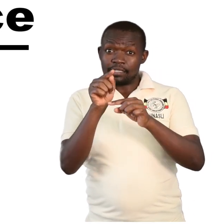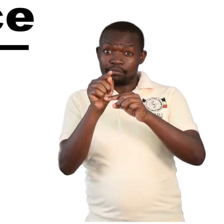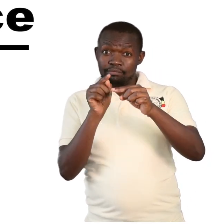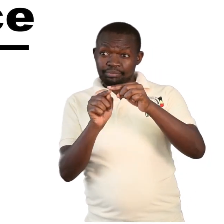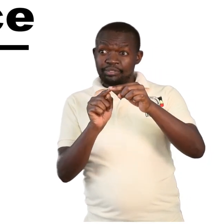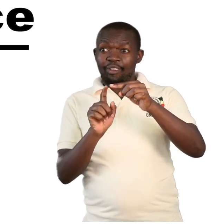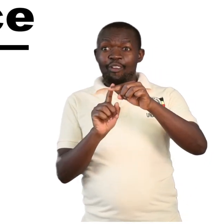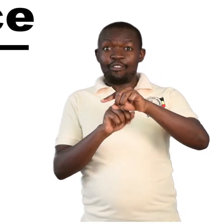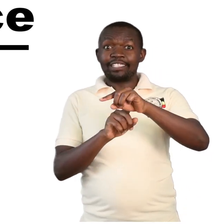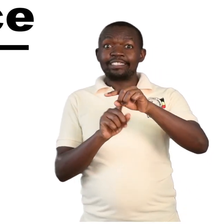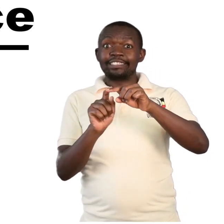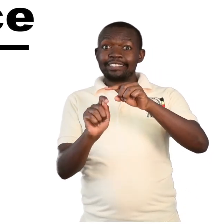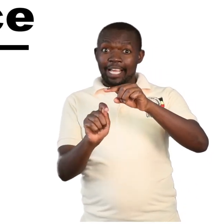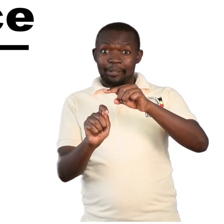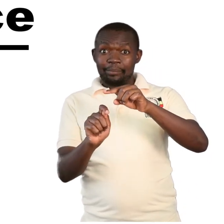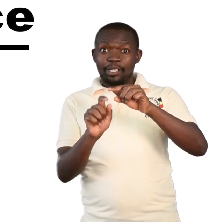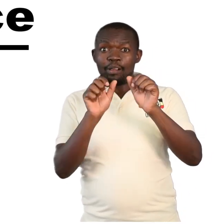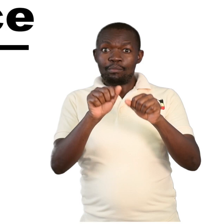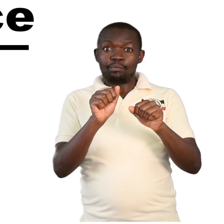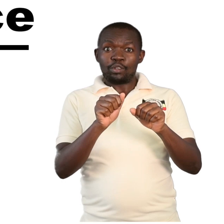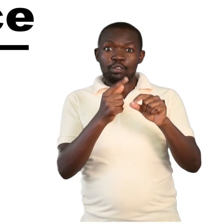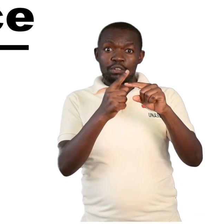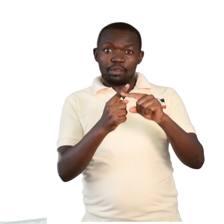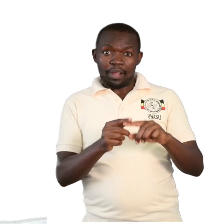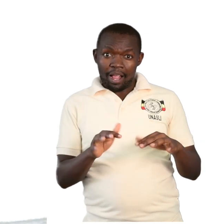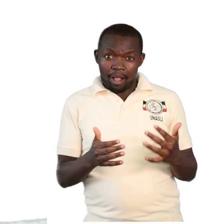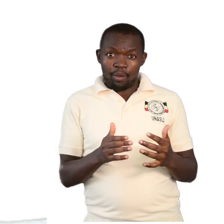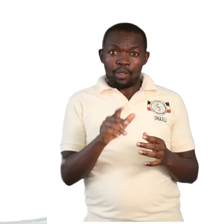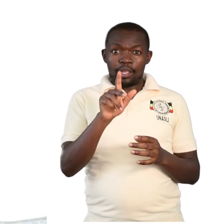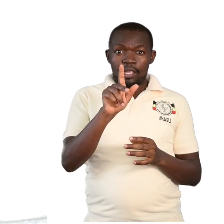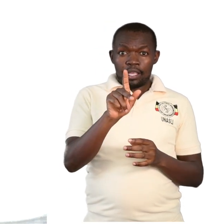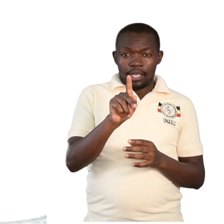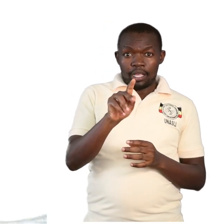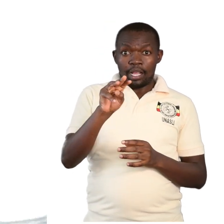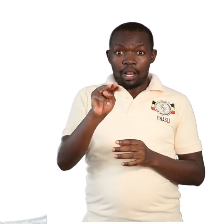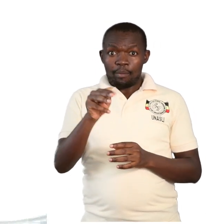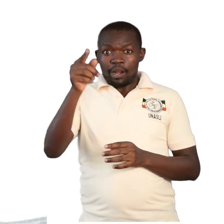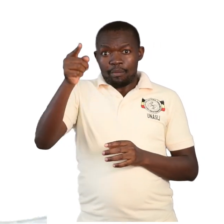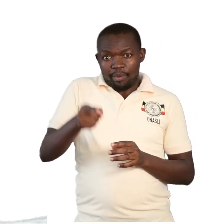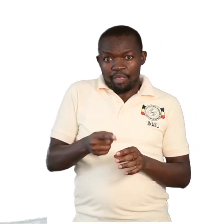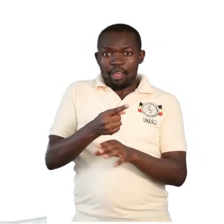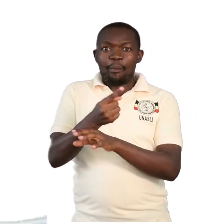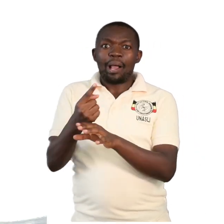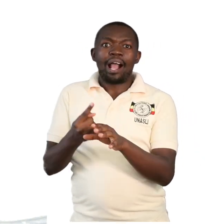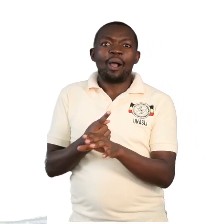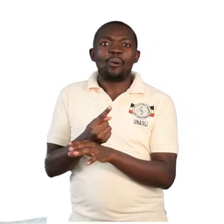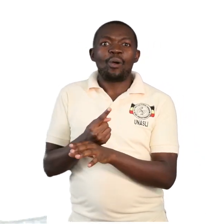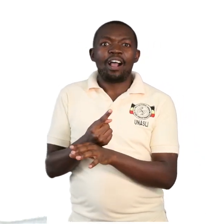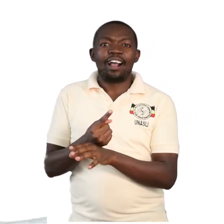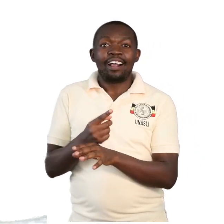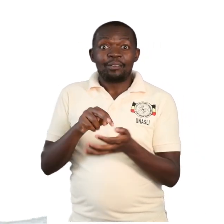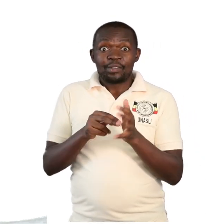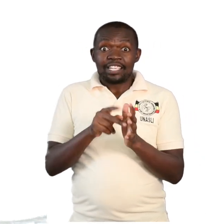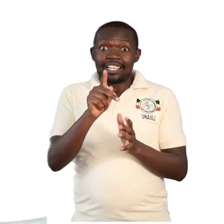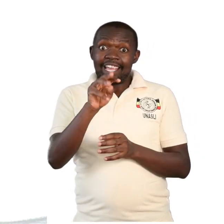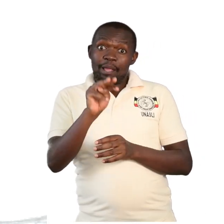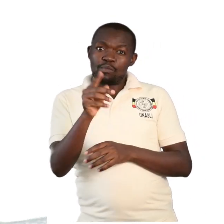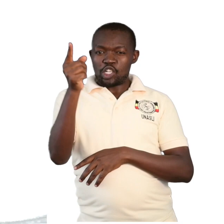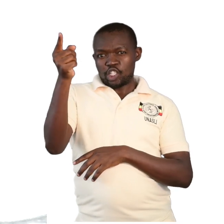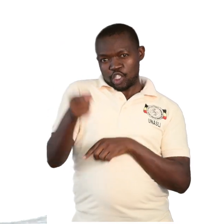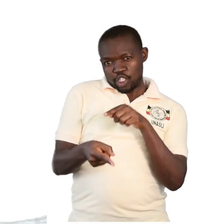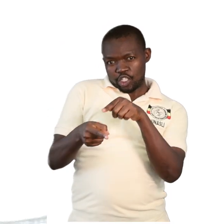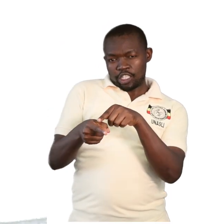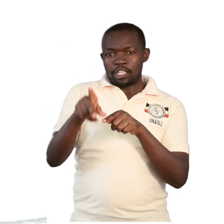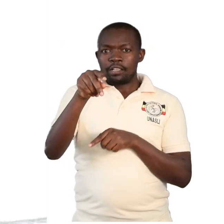It can be measured in kilometers per hour. When we write kilometer per hour, we used a slash